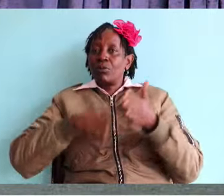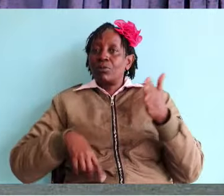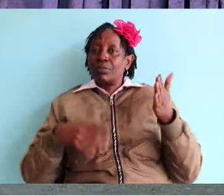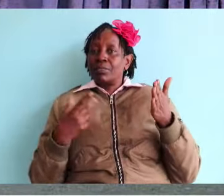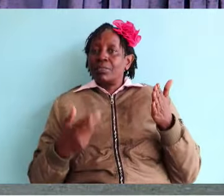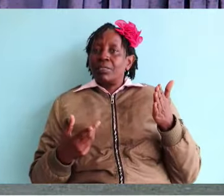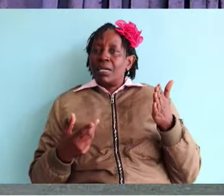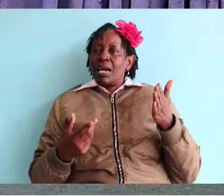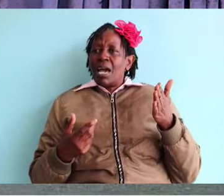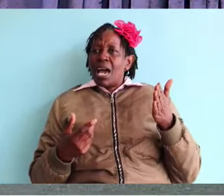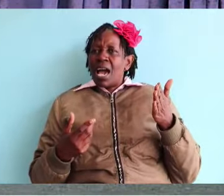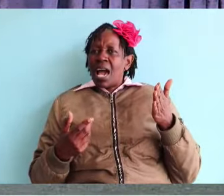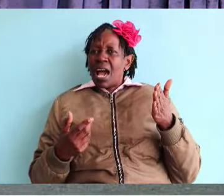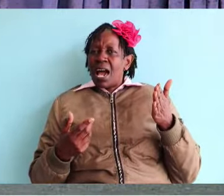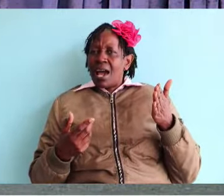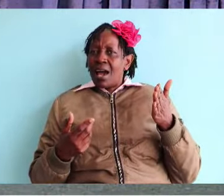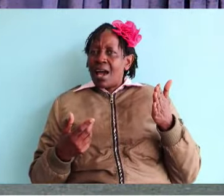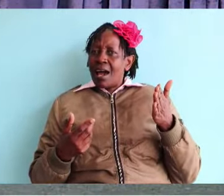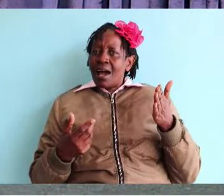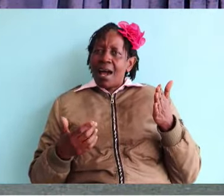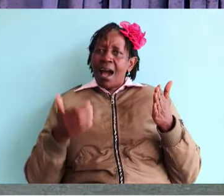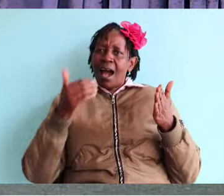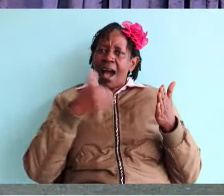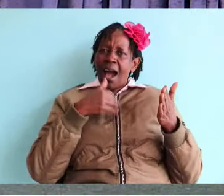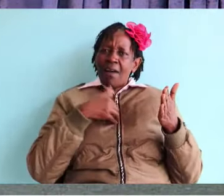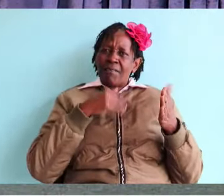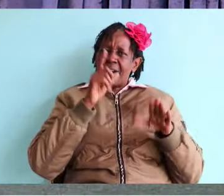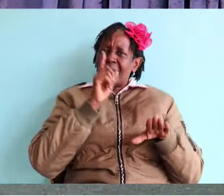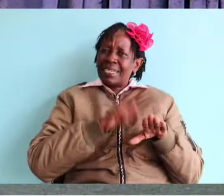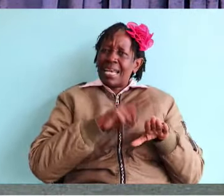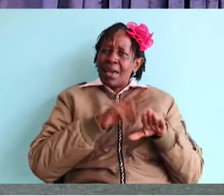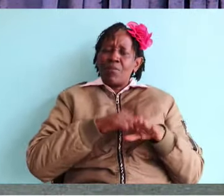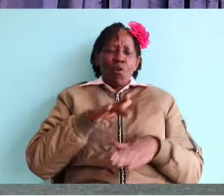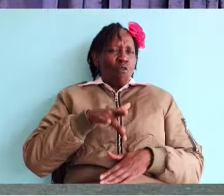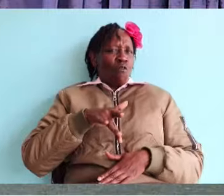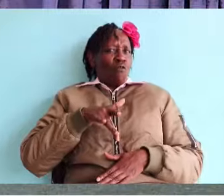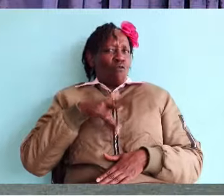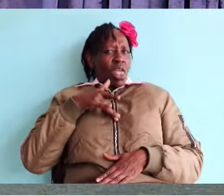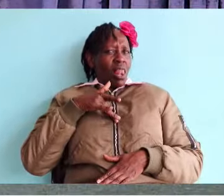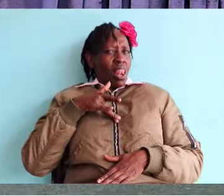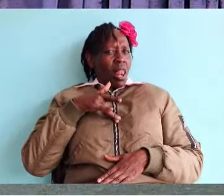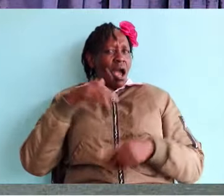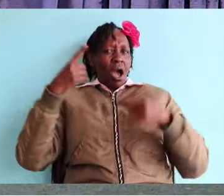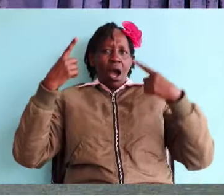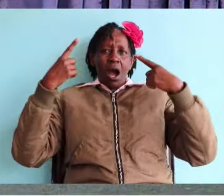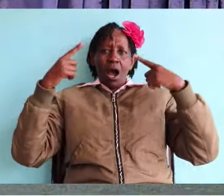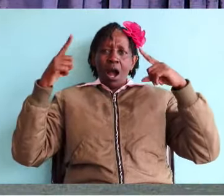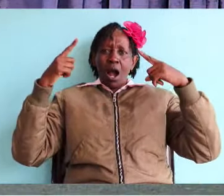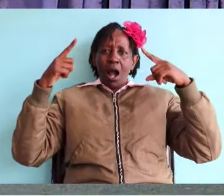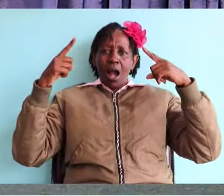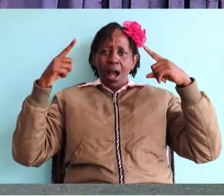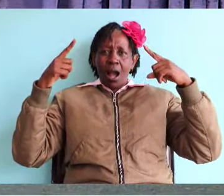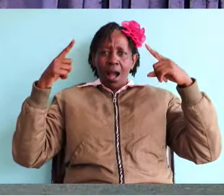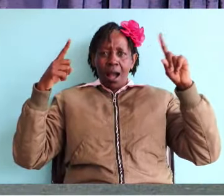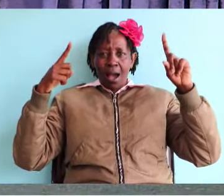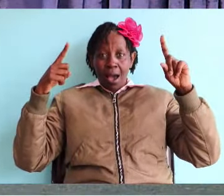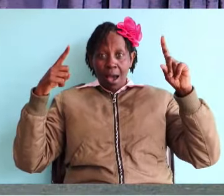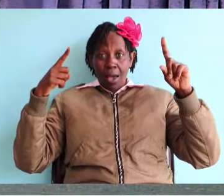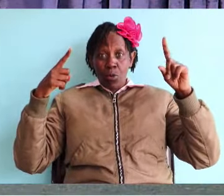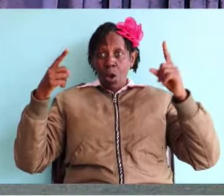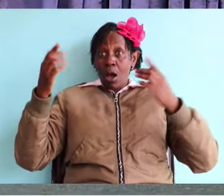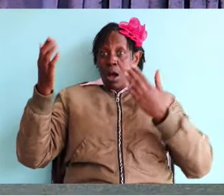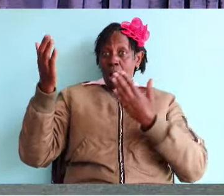I don't know whether there is a time that you felt quite successful. You know, there's something that you're looking forward to and you saw